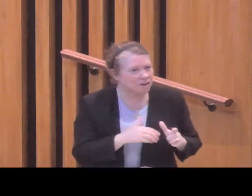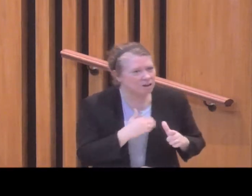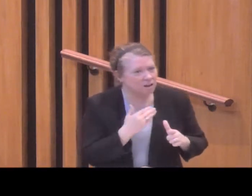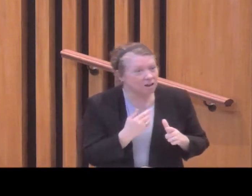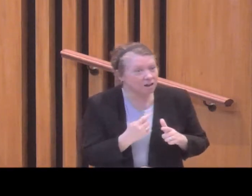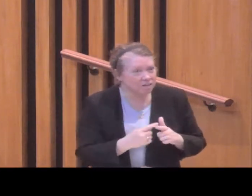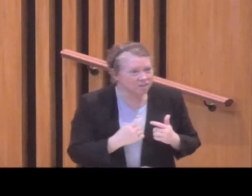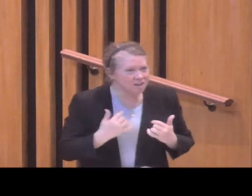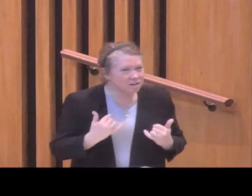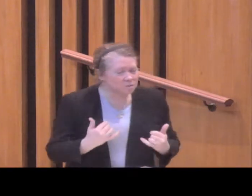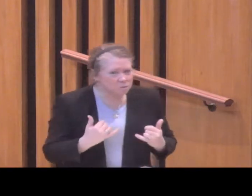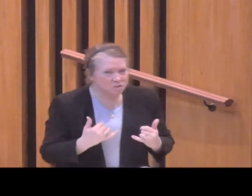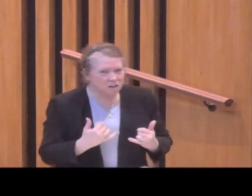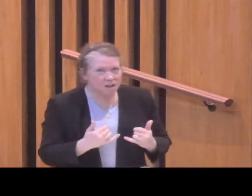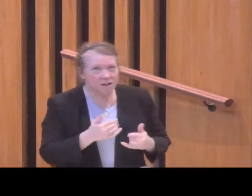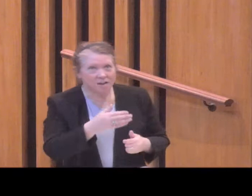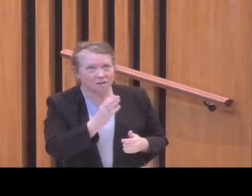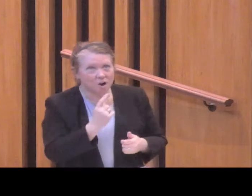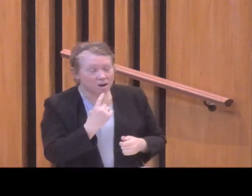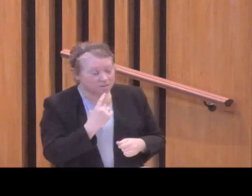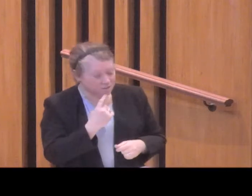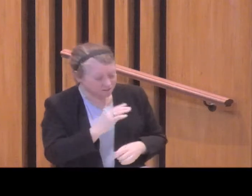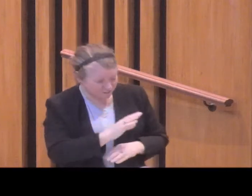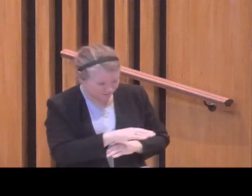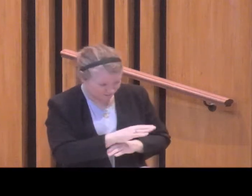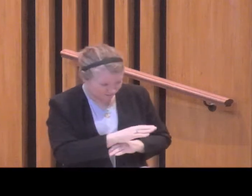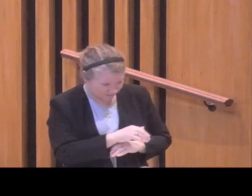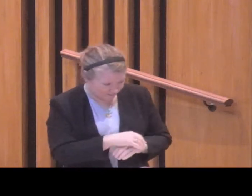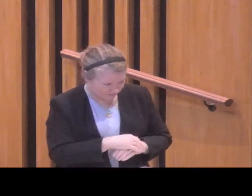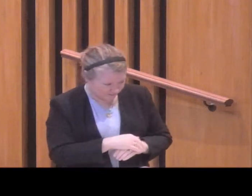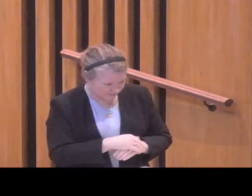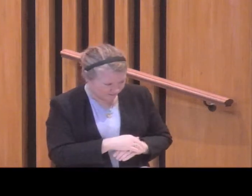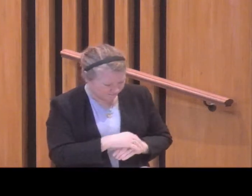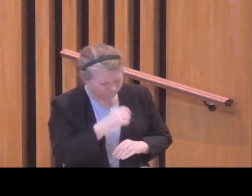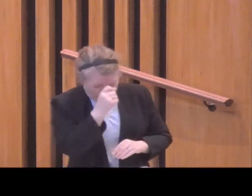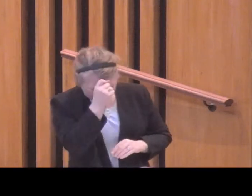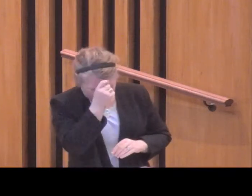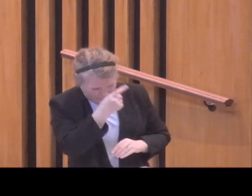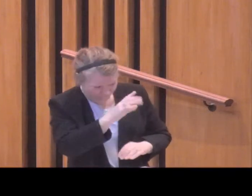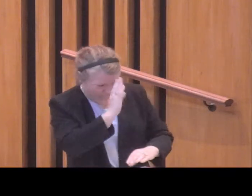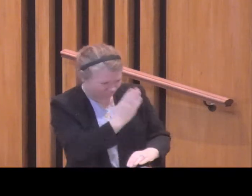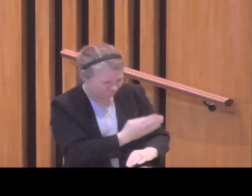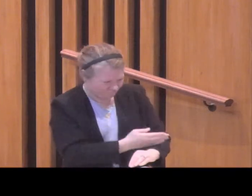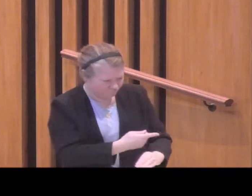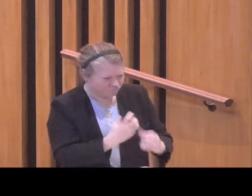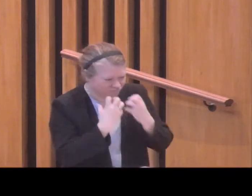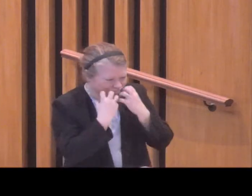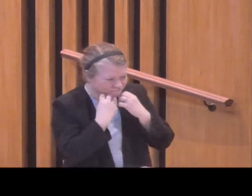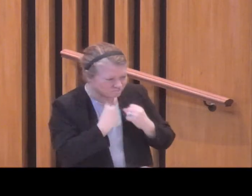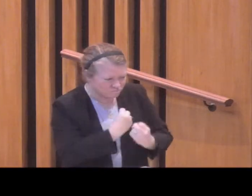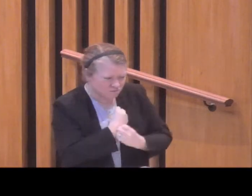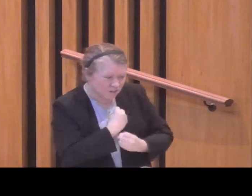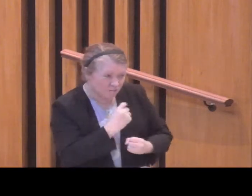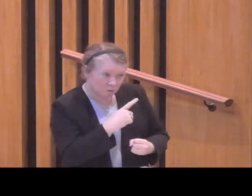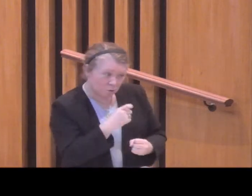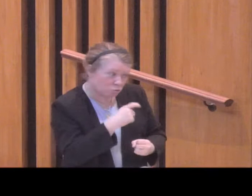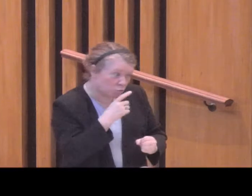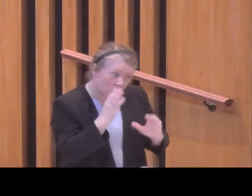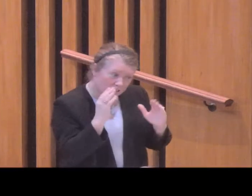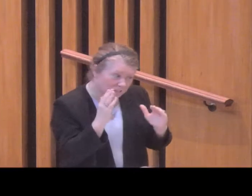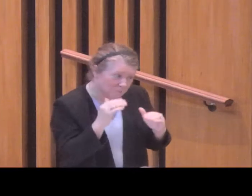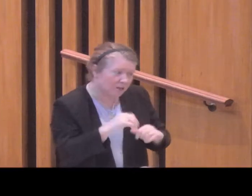another level of faith. After he has been blessed with a son, God asks something else of